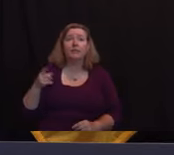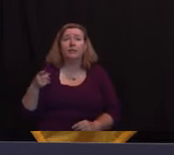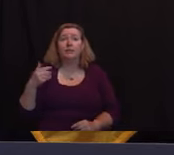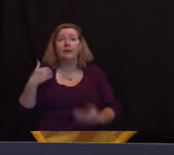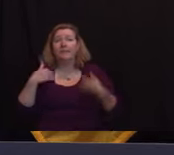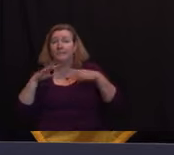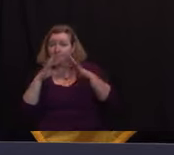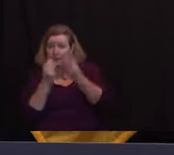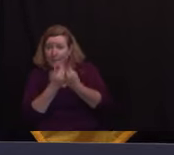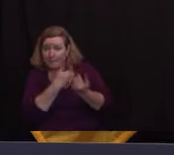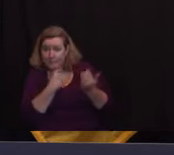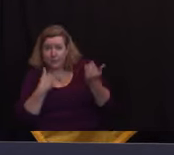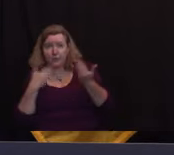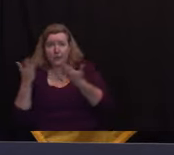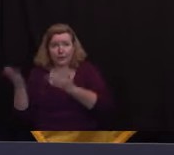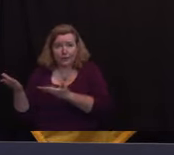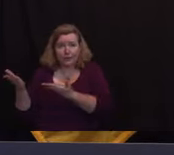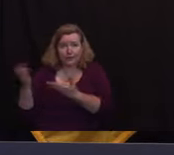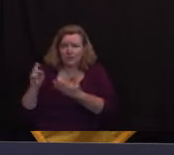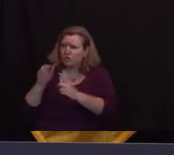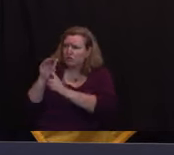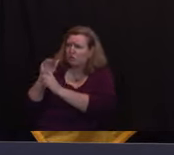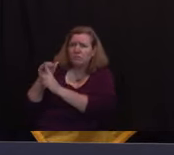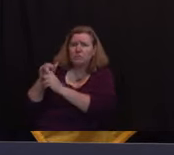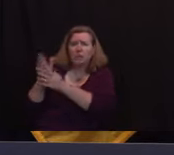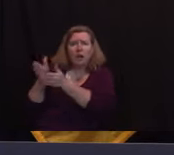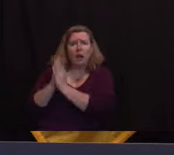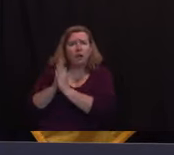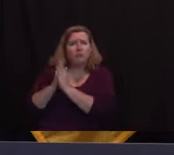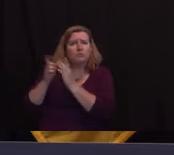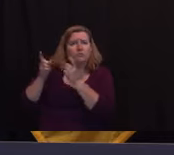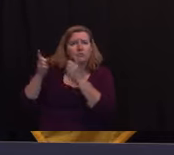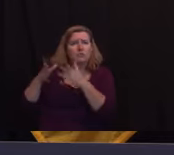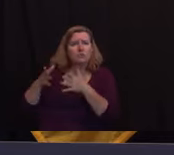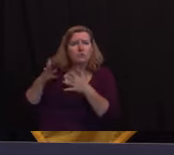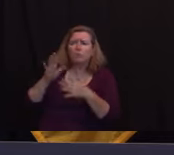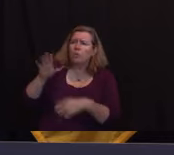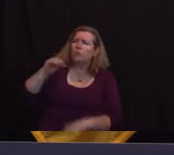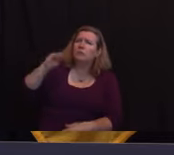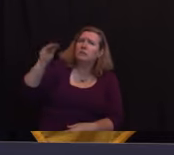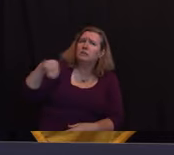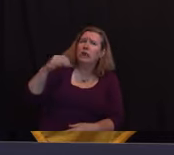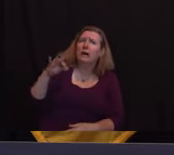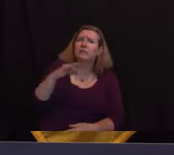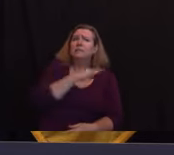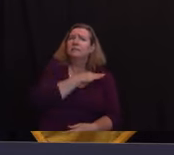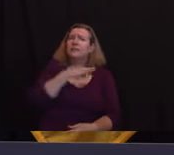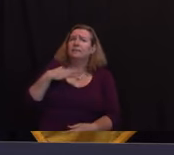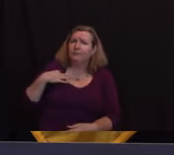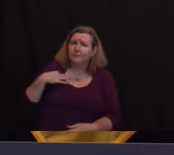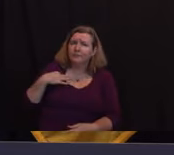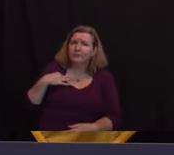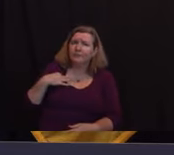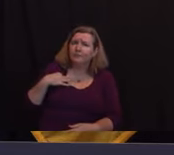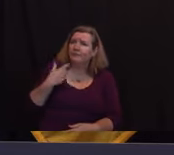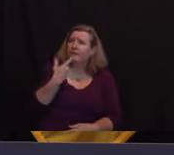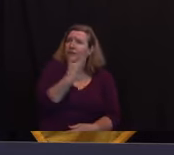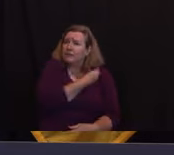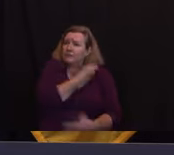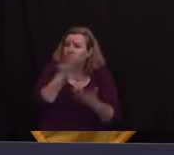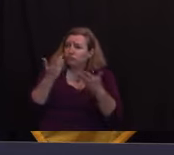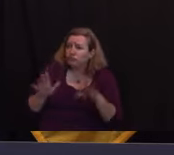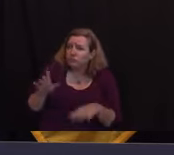ask the management, what's your percentage of long-term care staff? And again, these staff members have